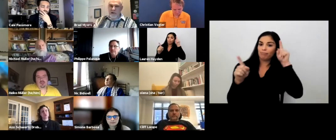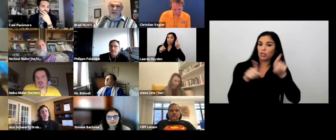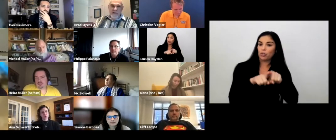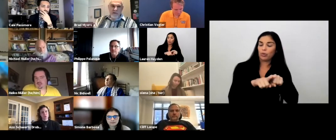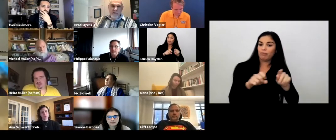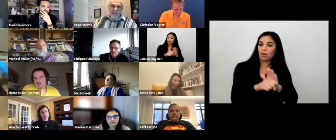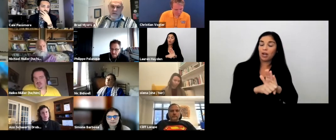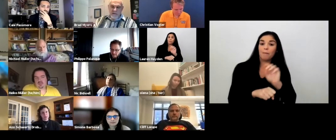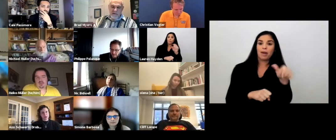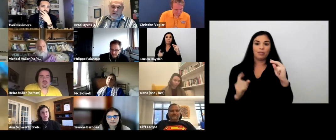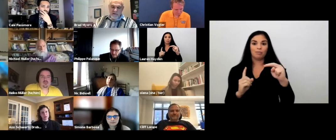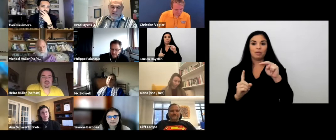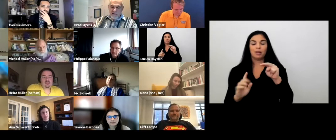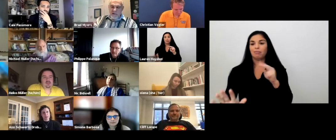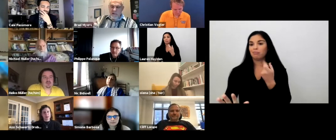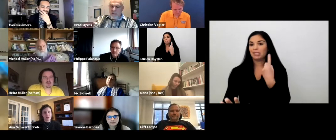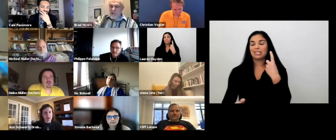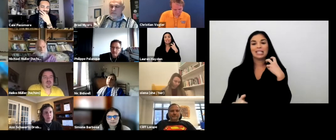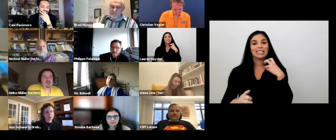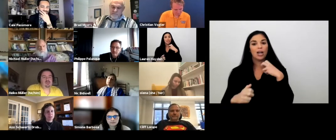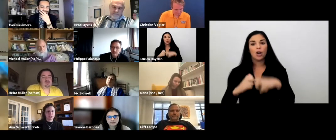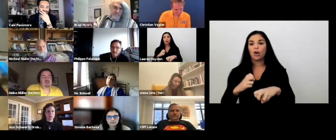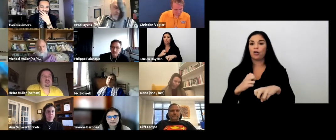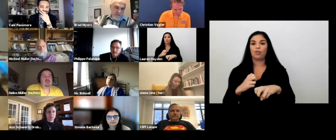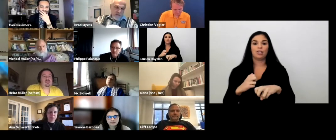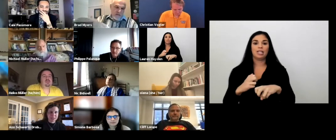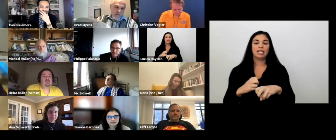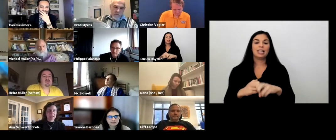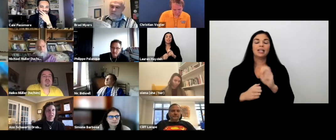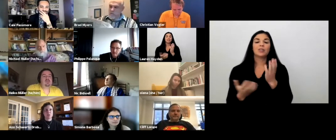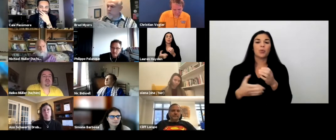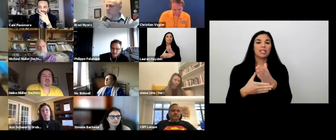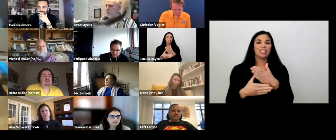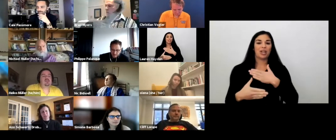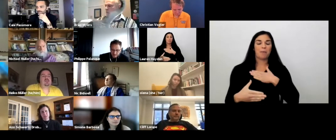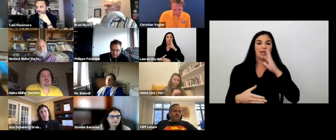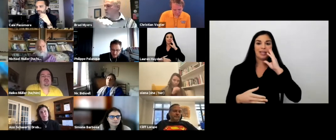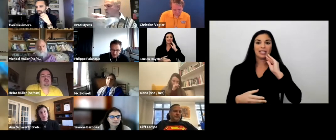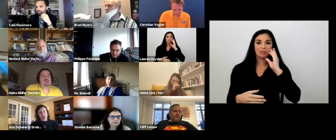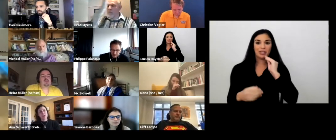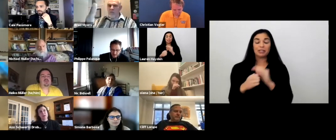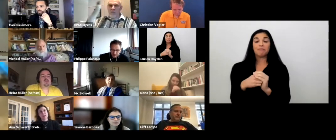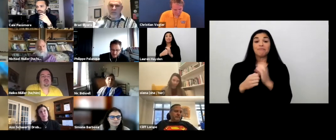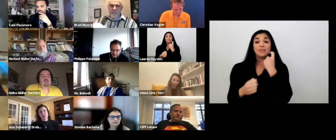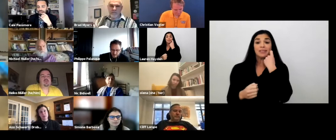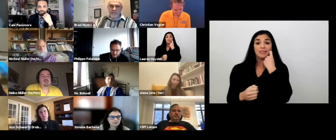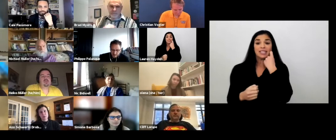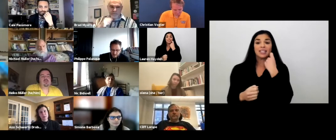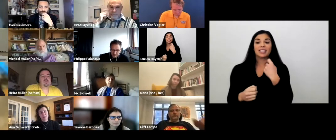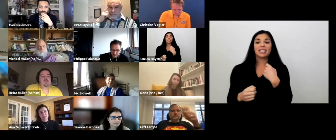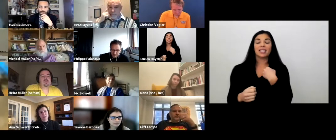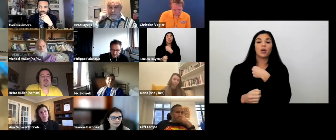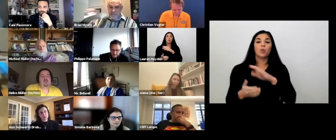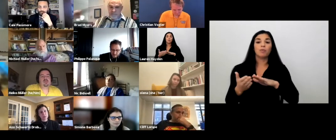is so incredibly hard. And I wanted to share my experience as we recently have run the